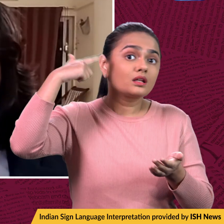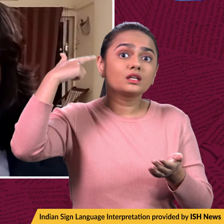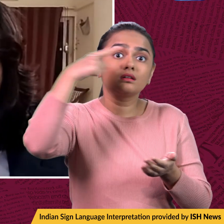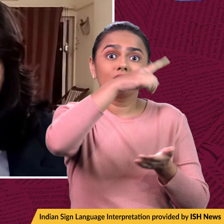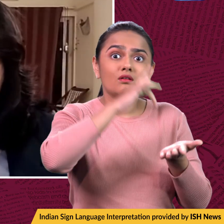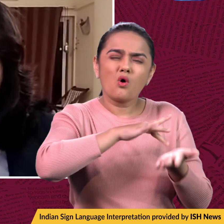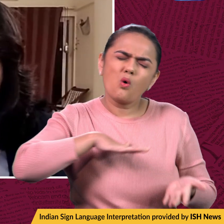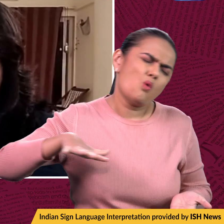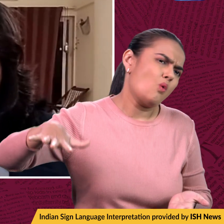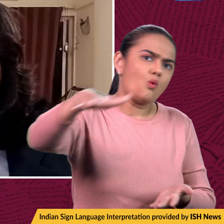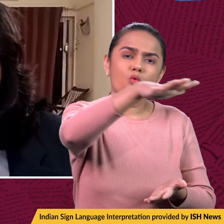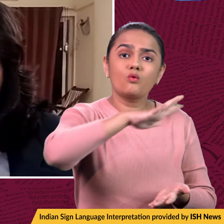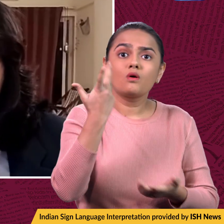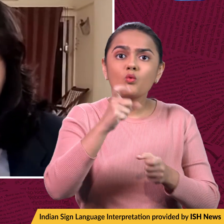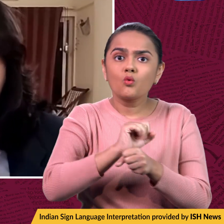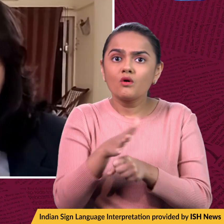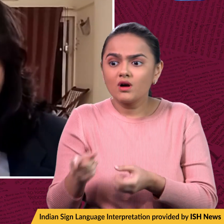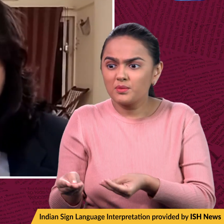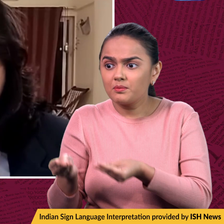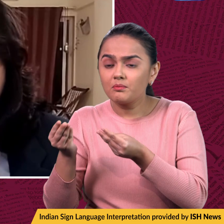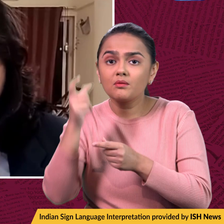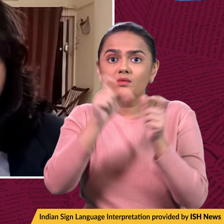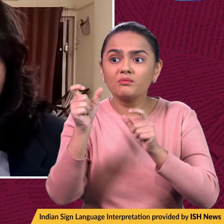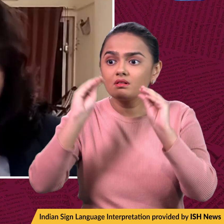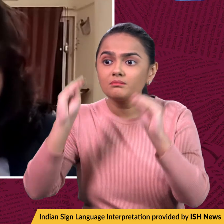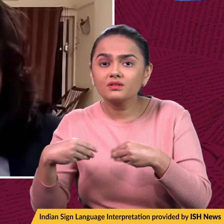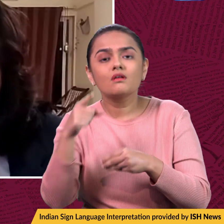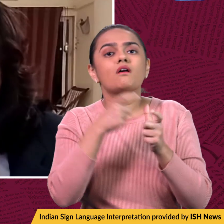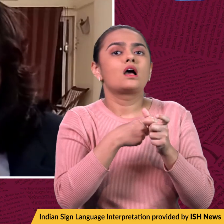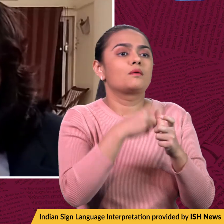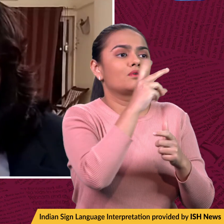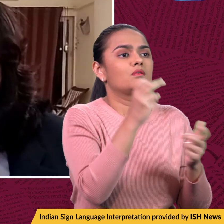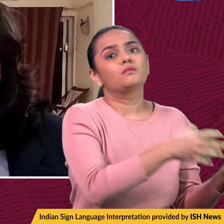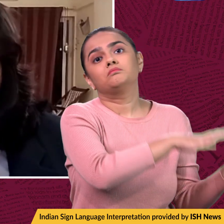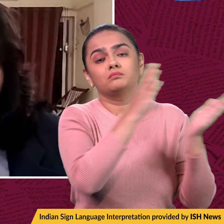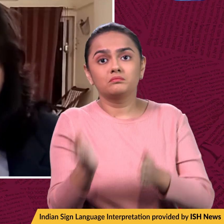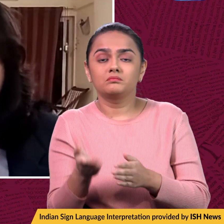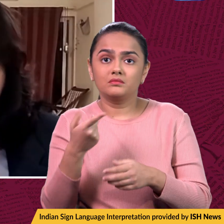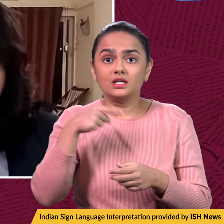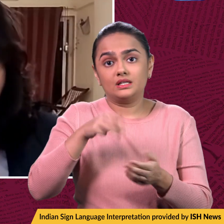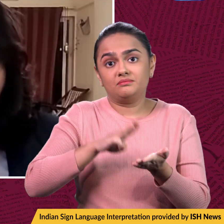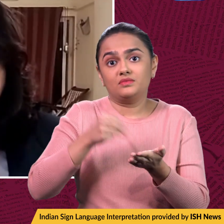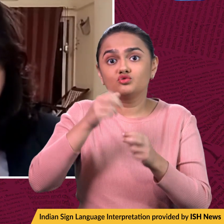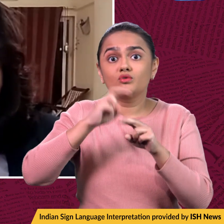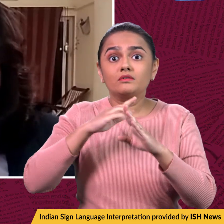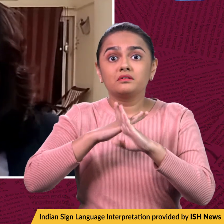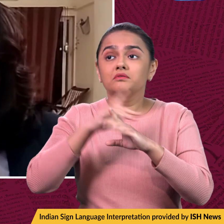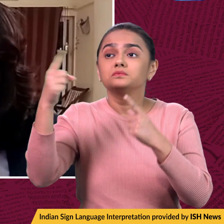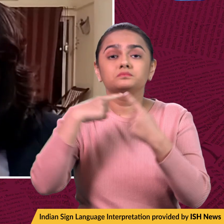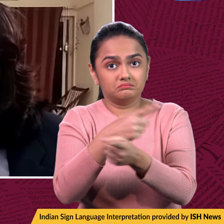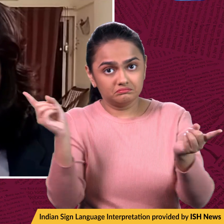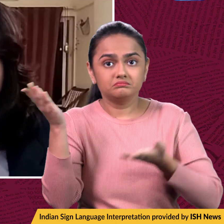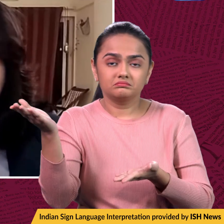London, and this is amid growing staff shortages due to COVID. Now, this is according to the Ministry of